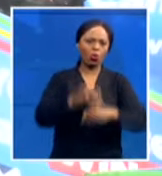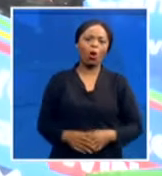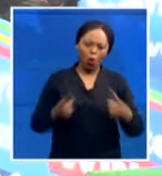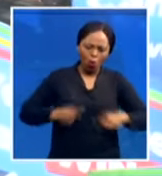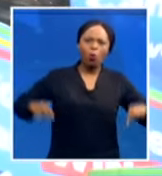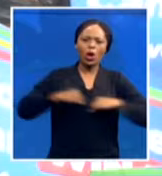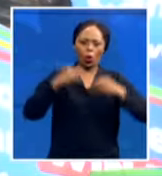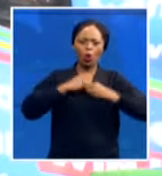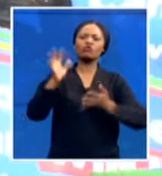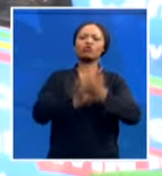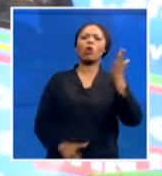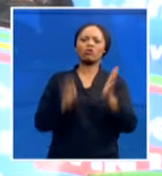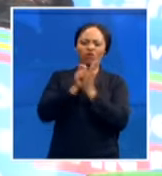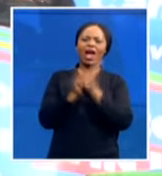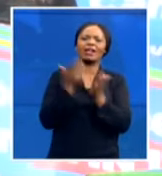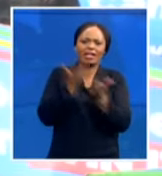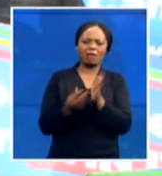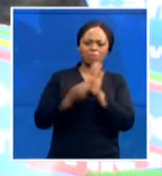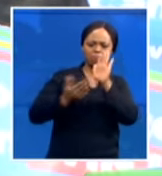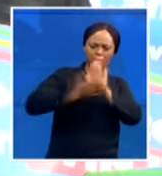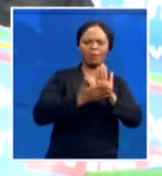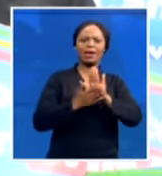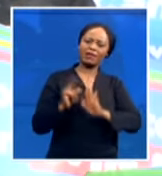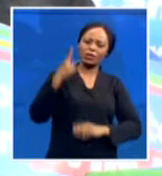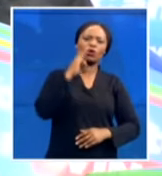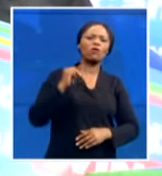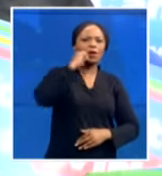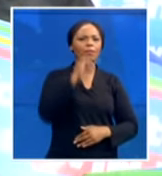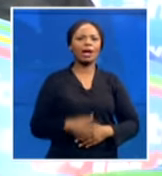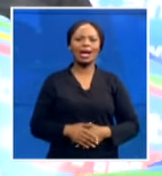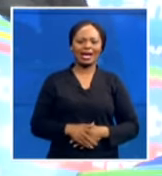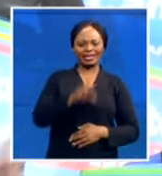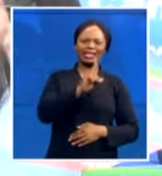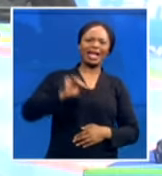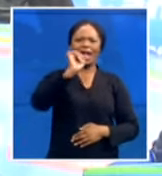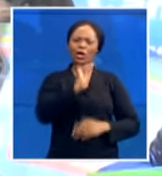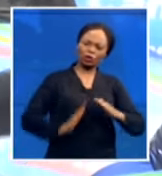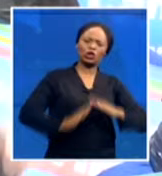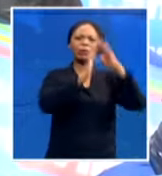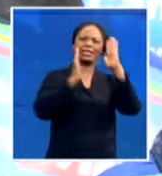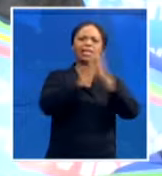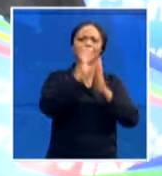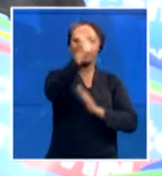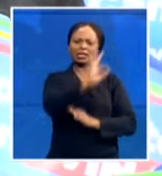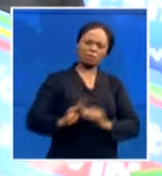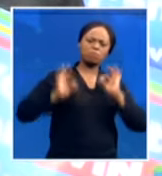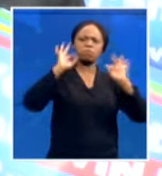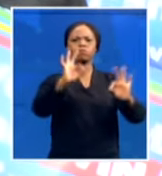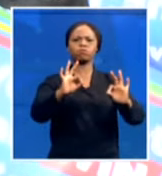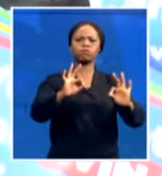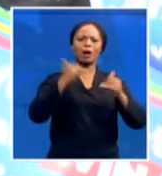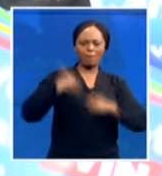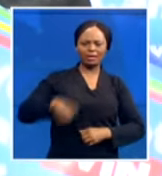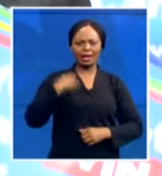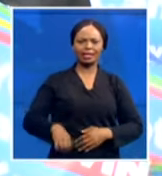November. Yes. The party that runs the top 10% of municipalities in this country, the party that gets things done,